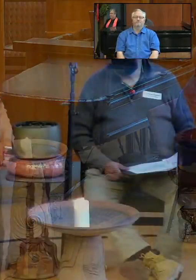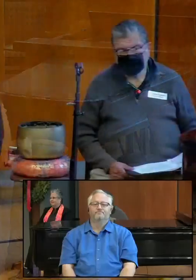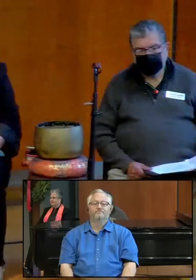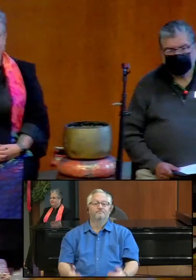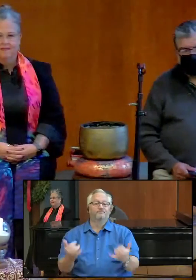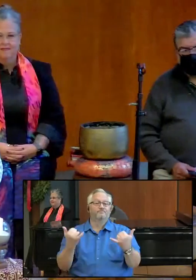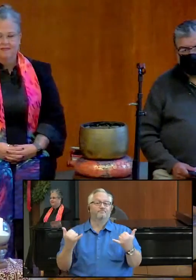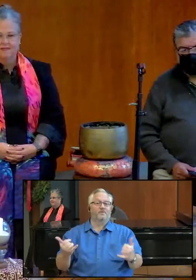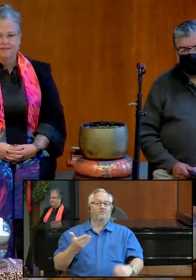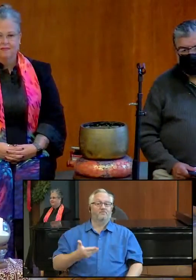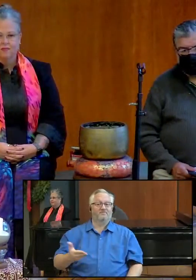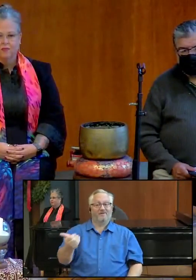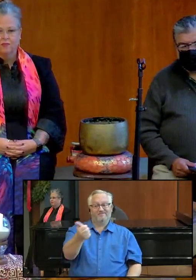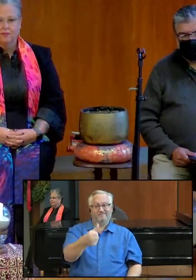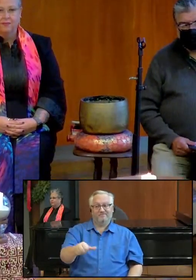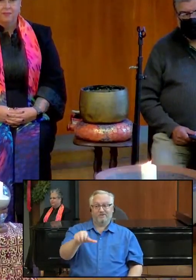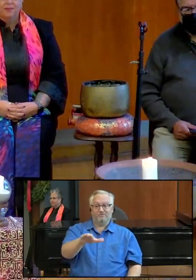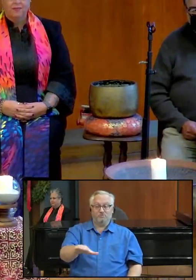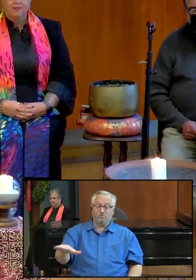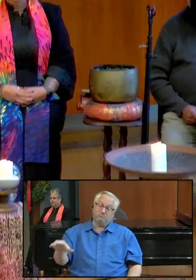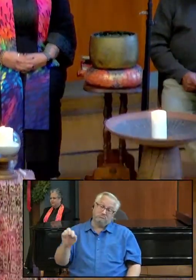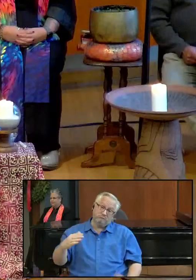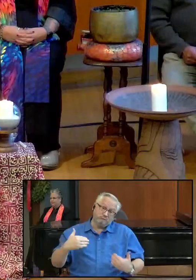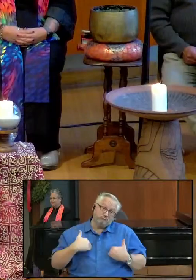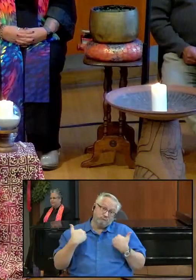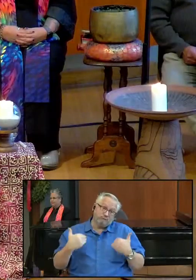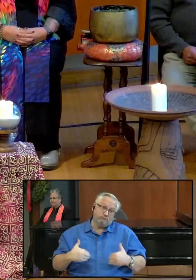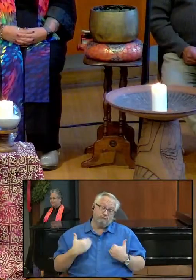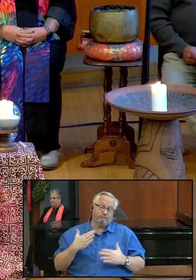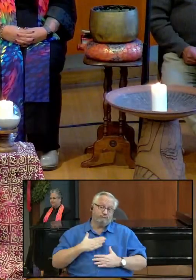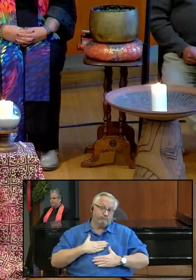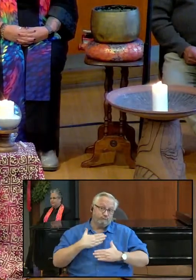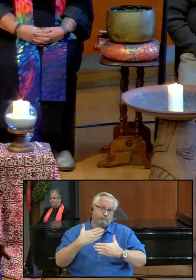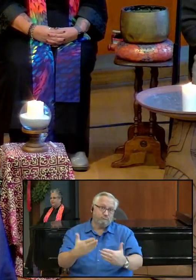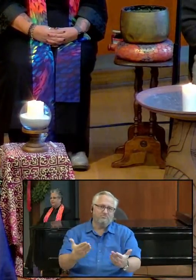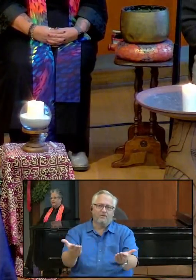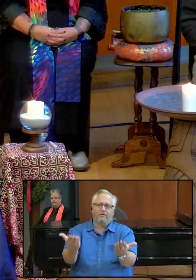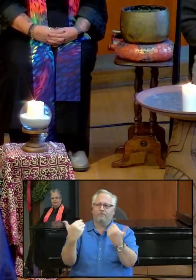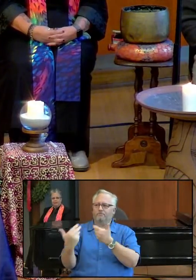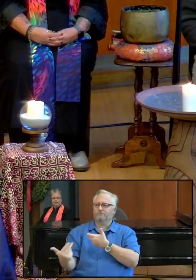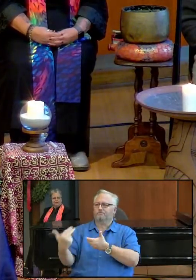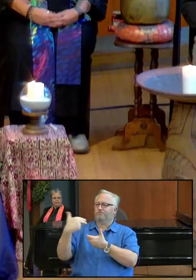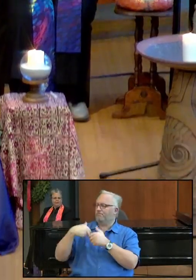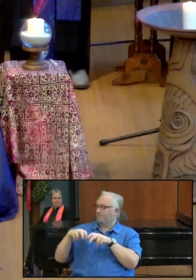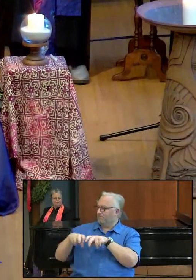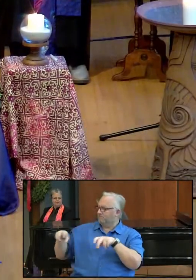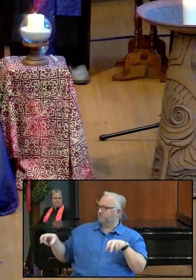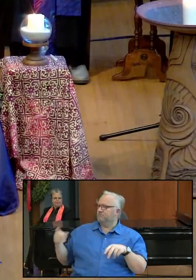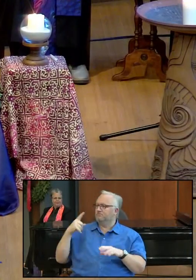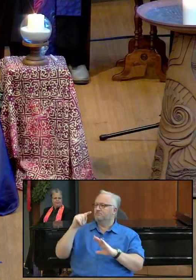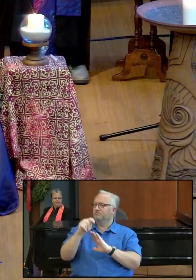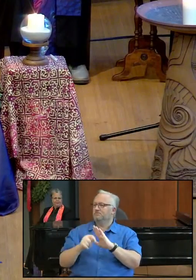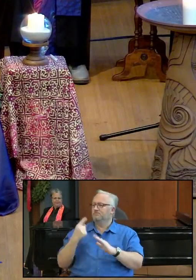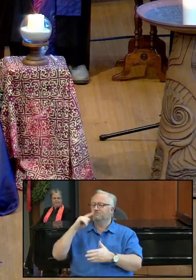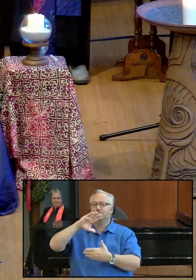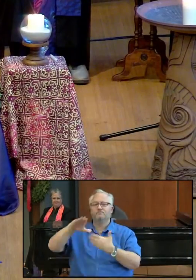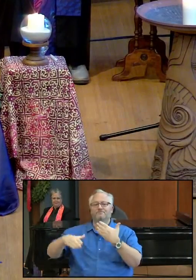And now I invite any children or youth who would like to join me up on the steps for a time for all ages.